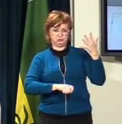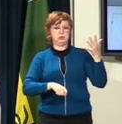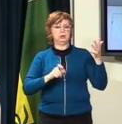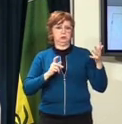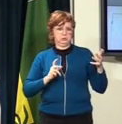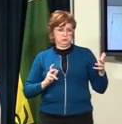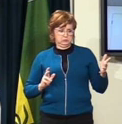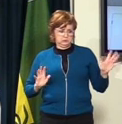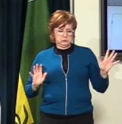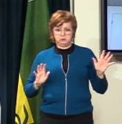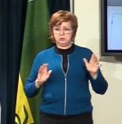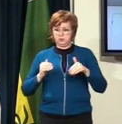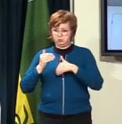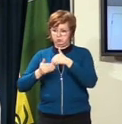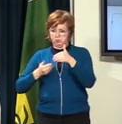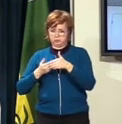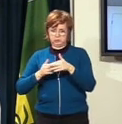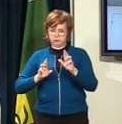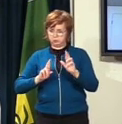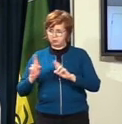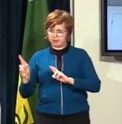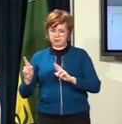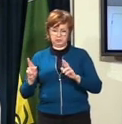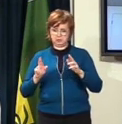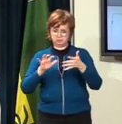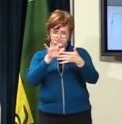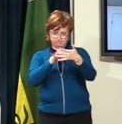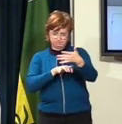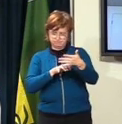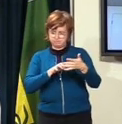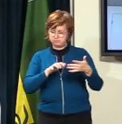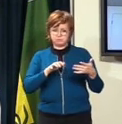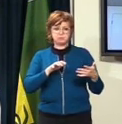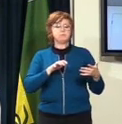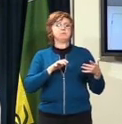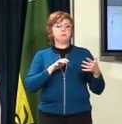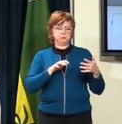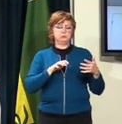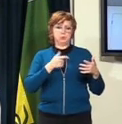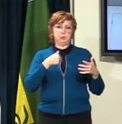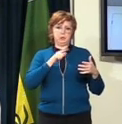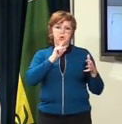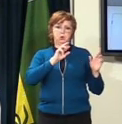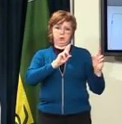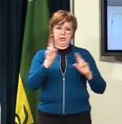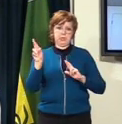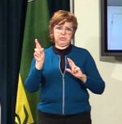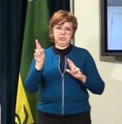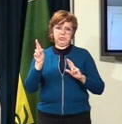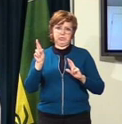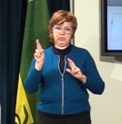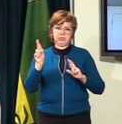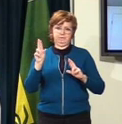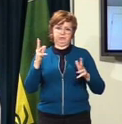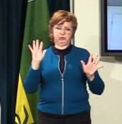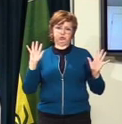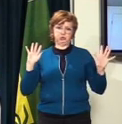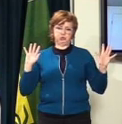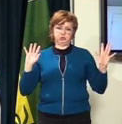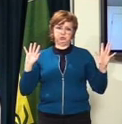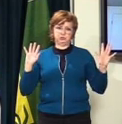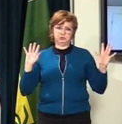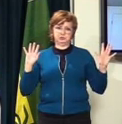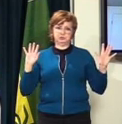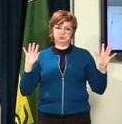on that need to be in place in order to actually activate it. So we're as close as we possibly can without actually